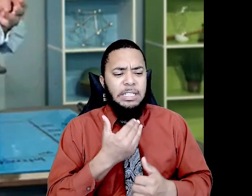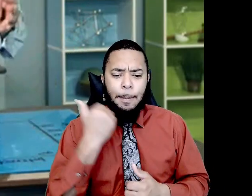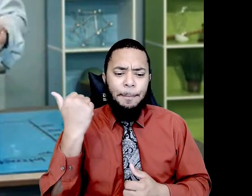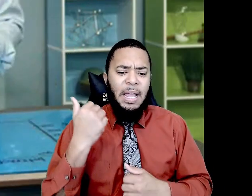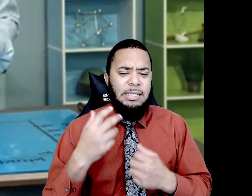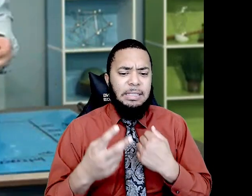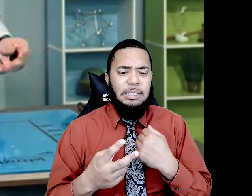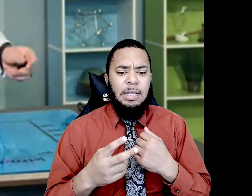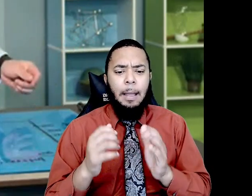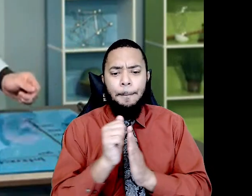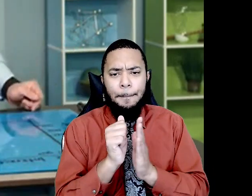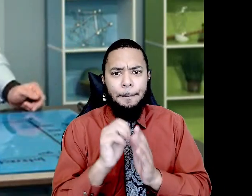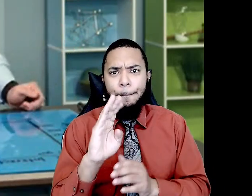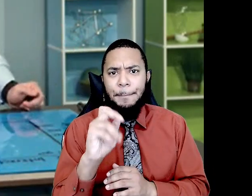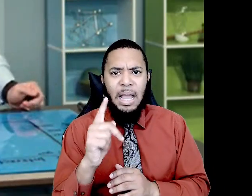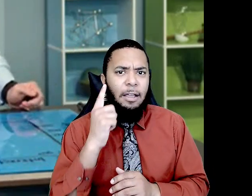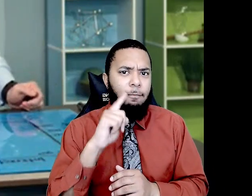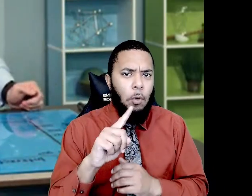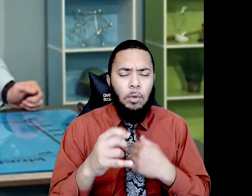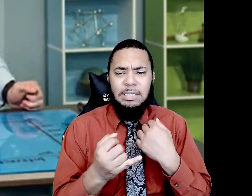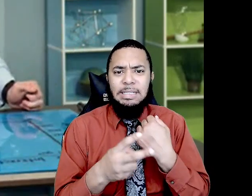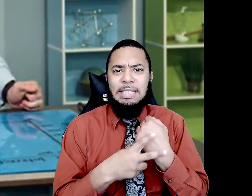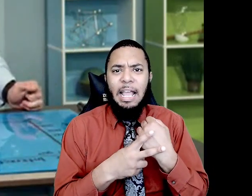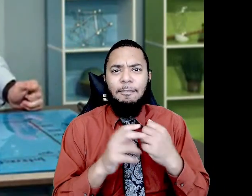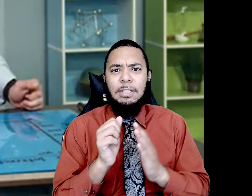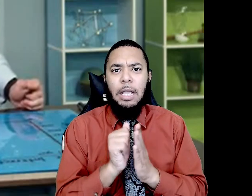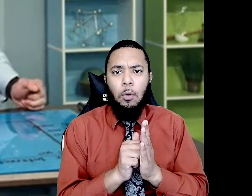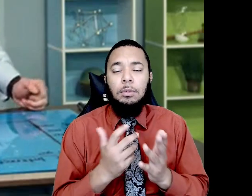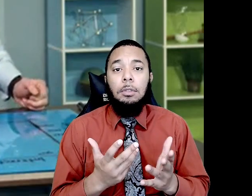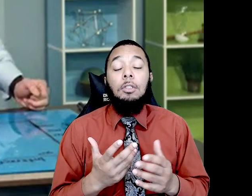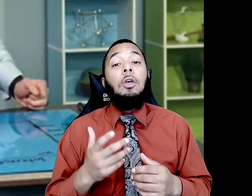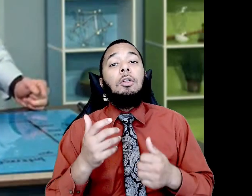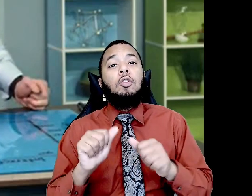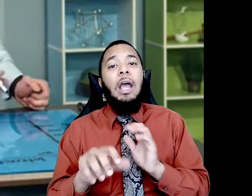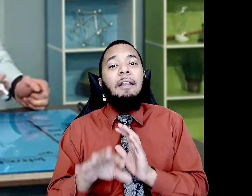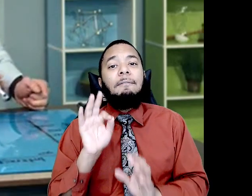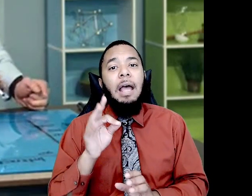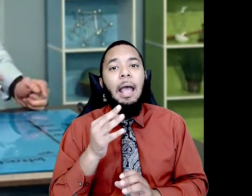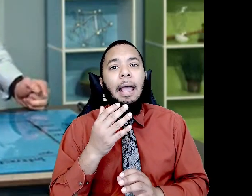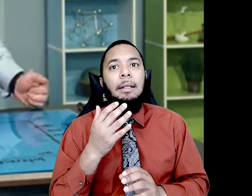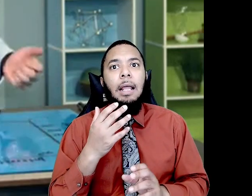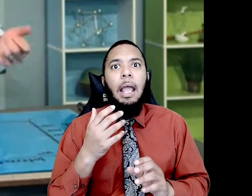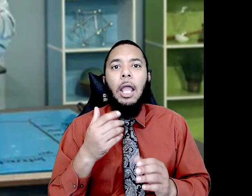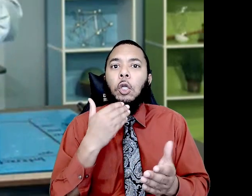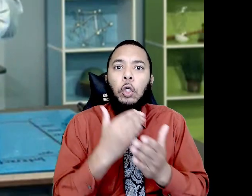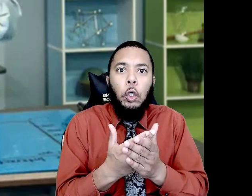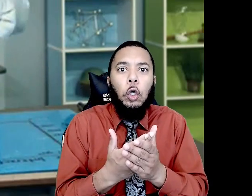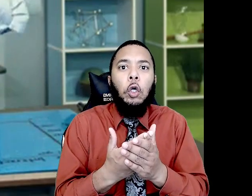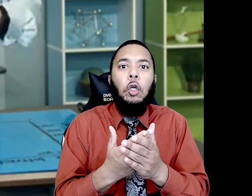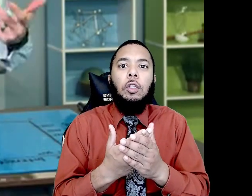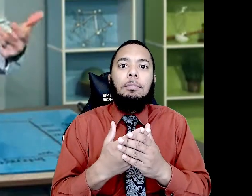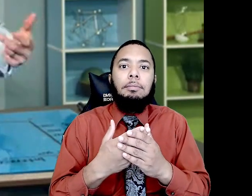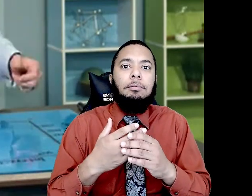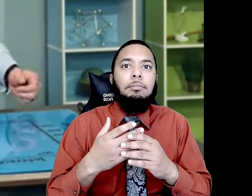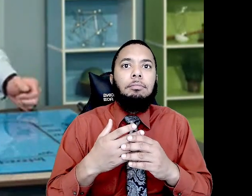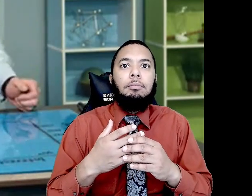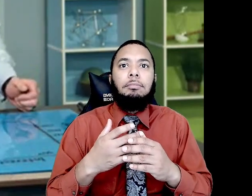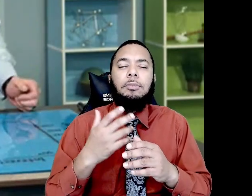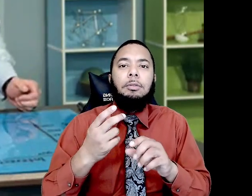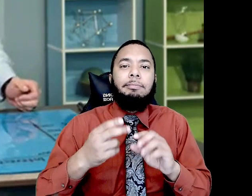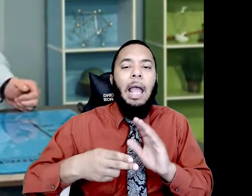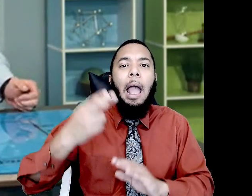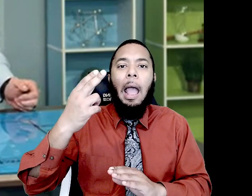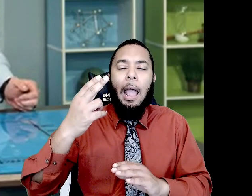And look around and try and find one of the higher interest-bearing accounts with a bank that perhaps has a branch in